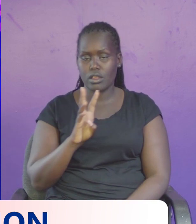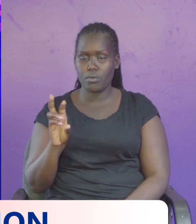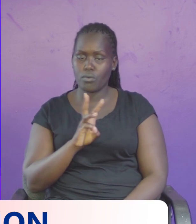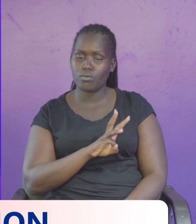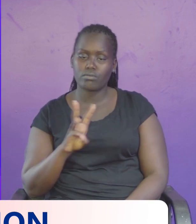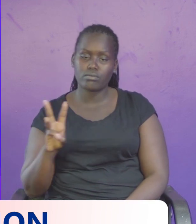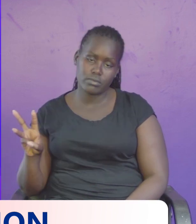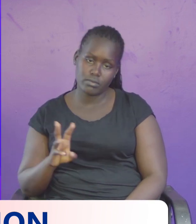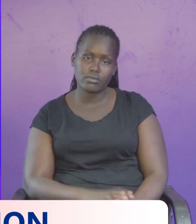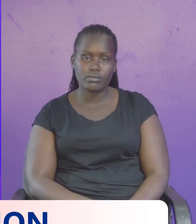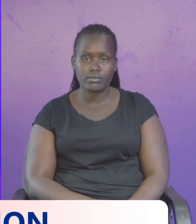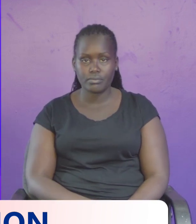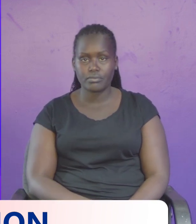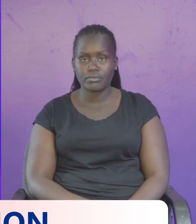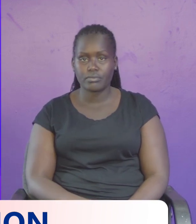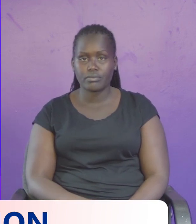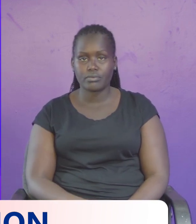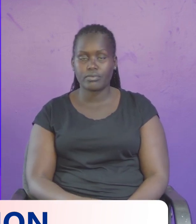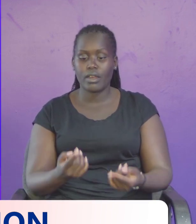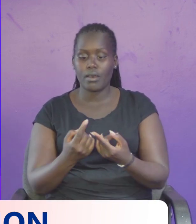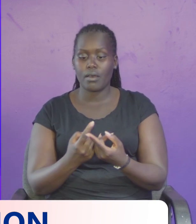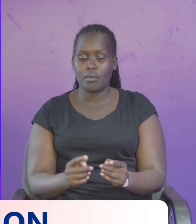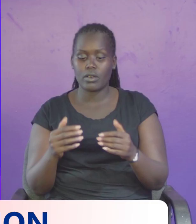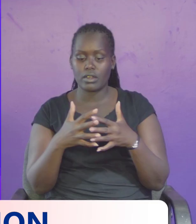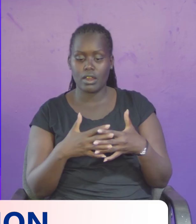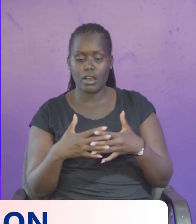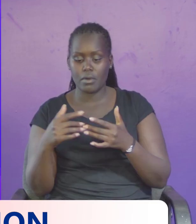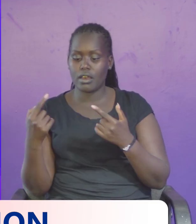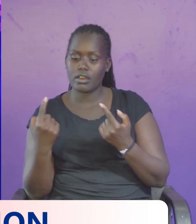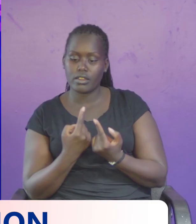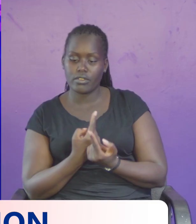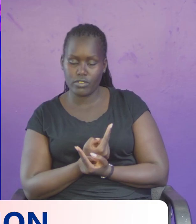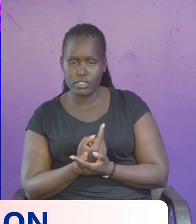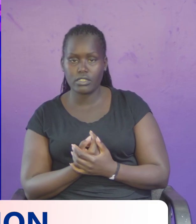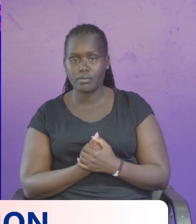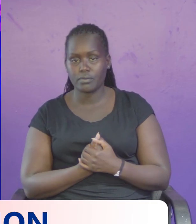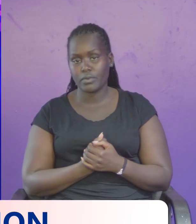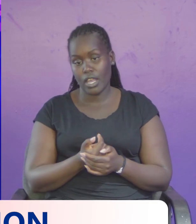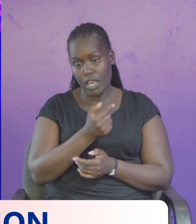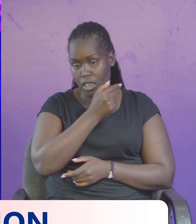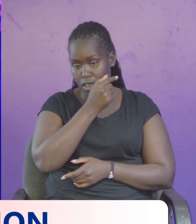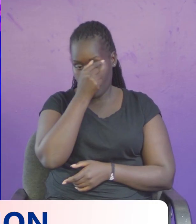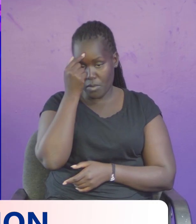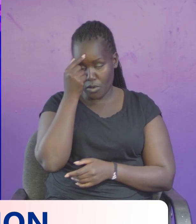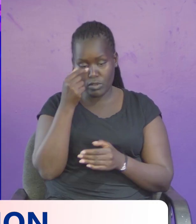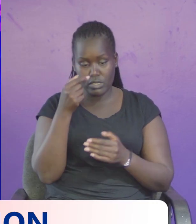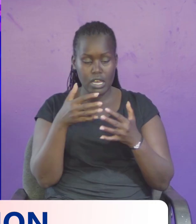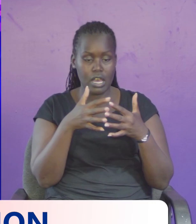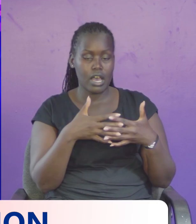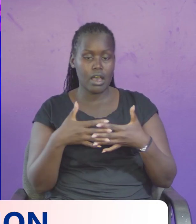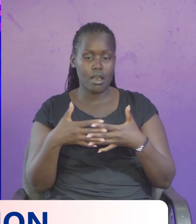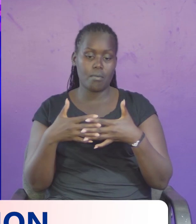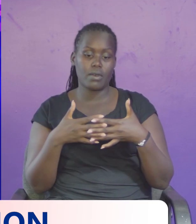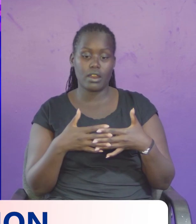Of Yes. course, the West should be different. America? Let the me UK? tell you, it is just because America, to some extent,